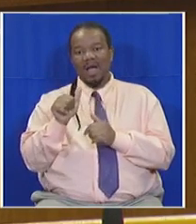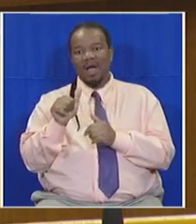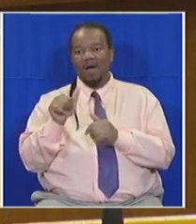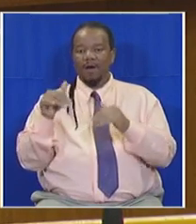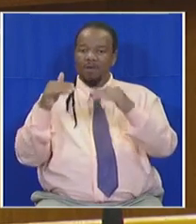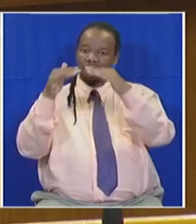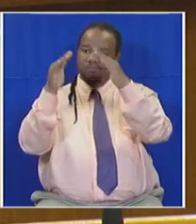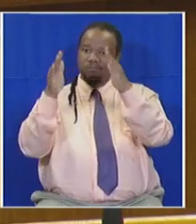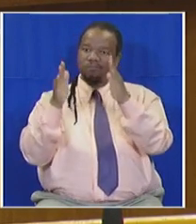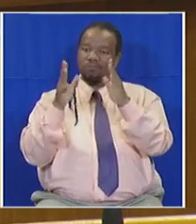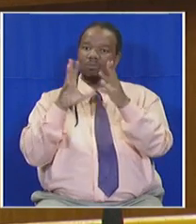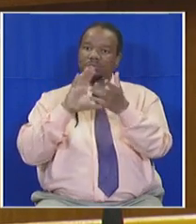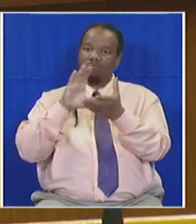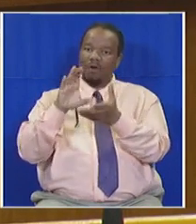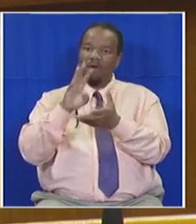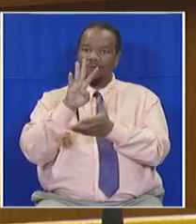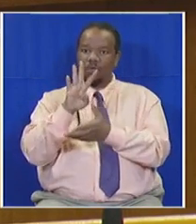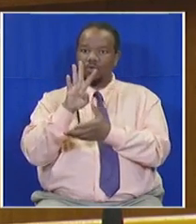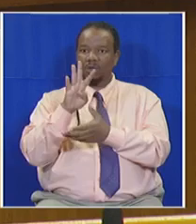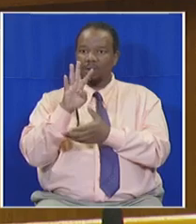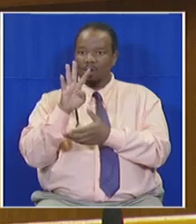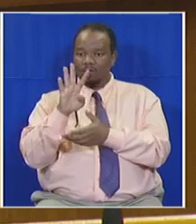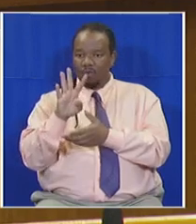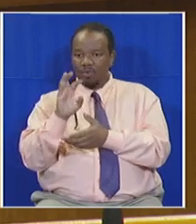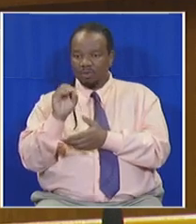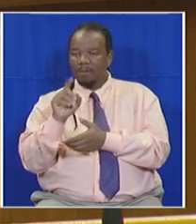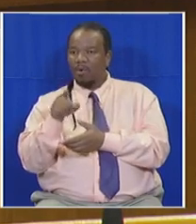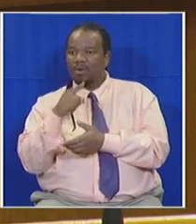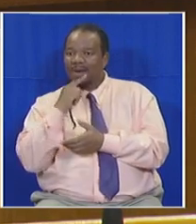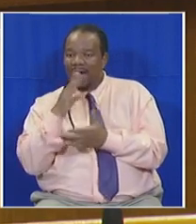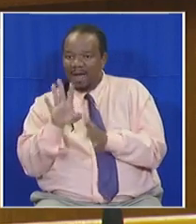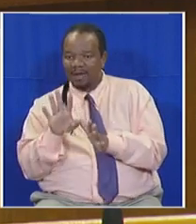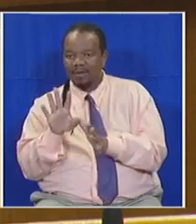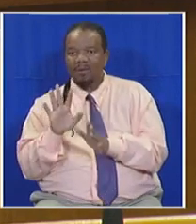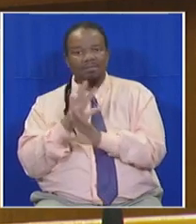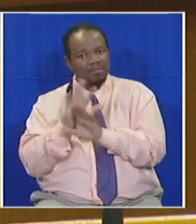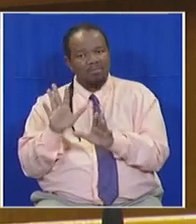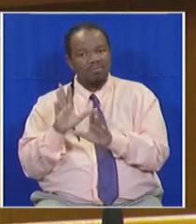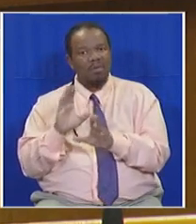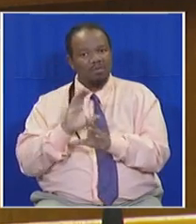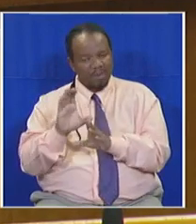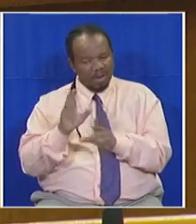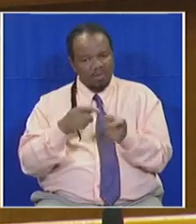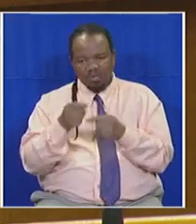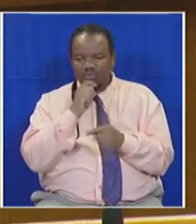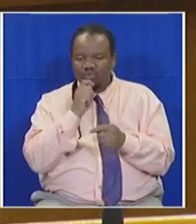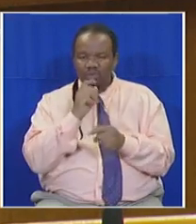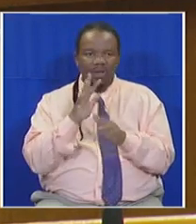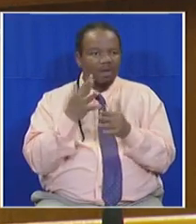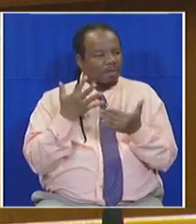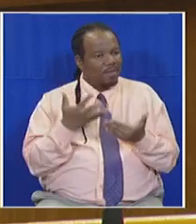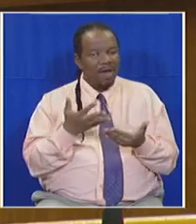was spent. Municipalities in Mpumalanga province are performing the best at this point as they have spent